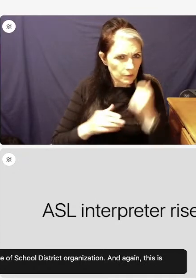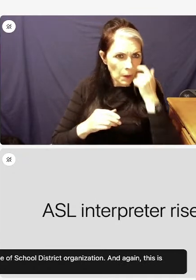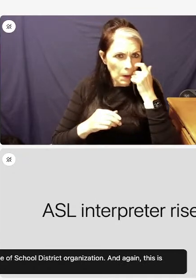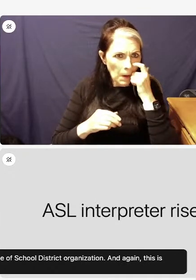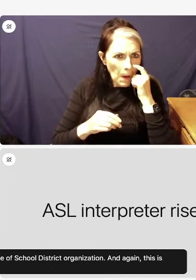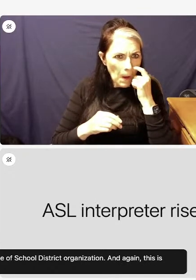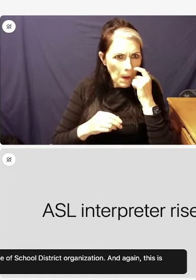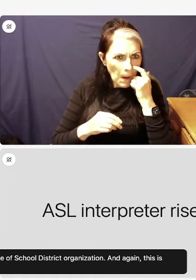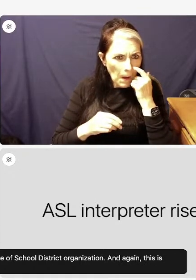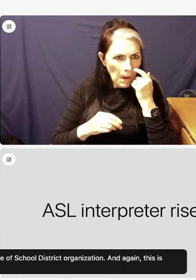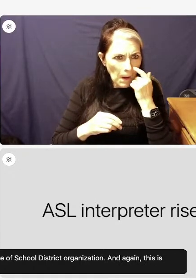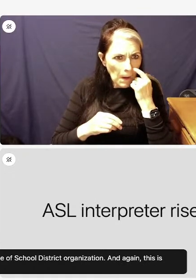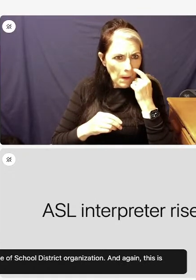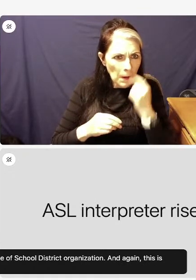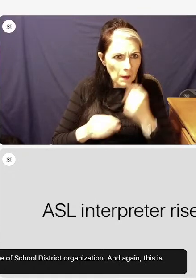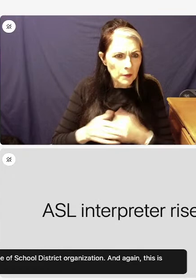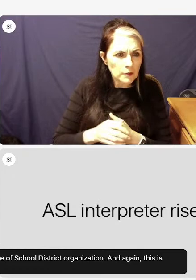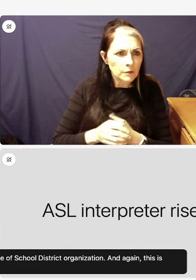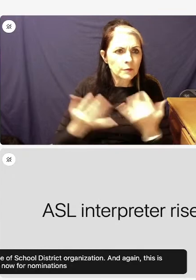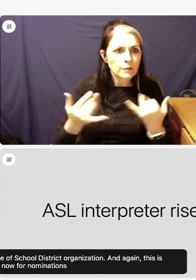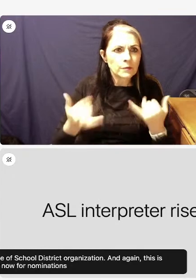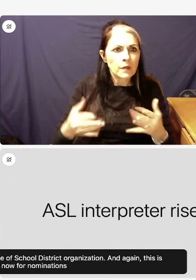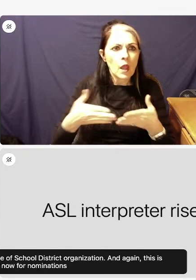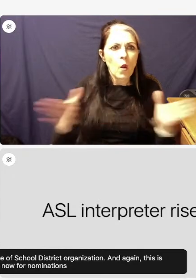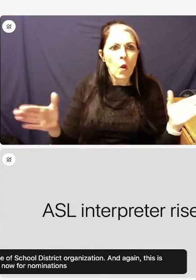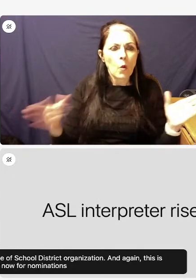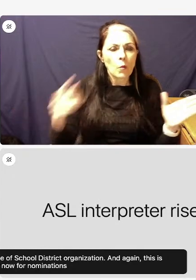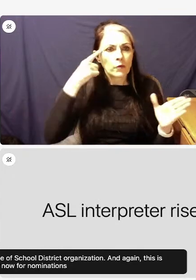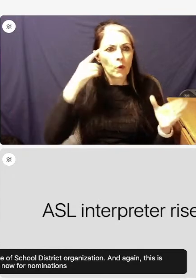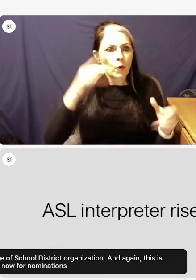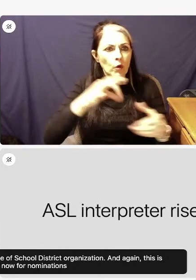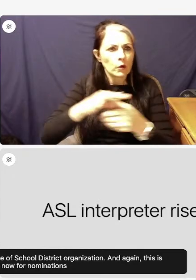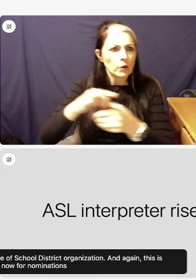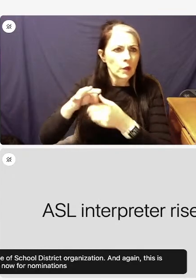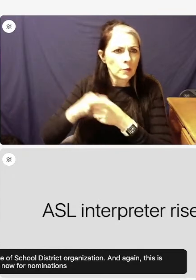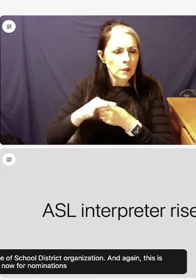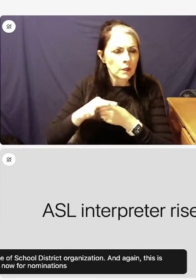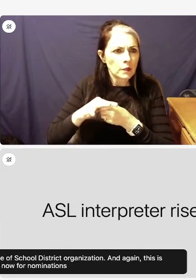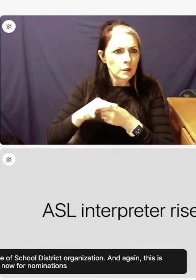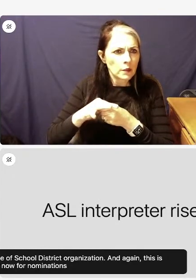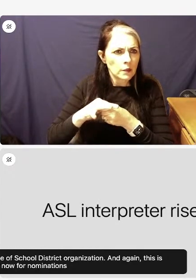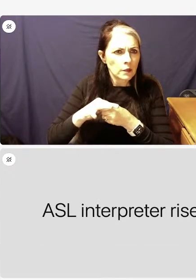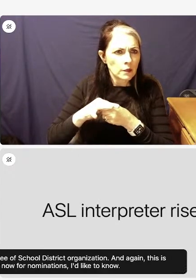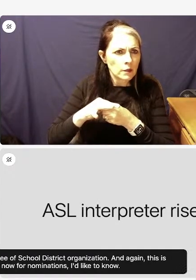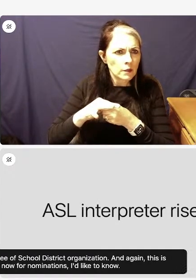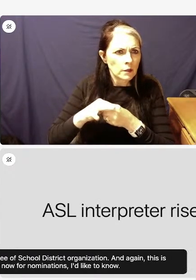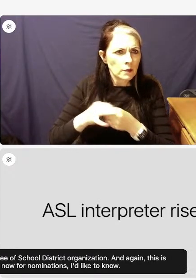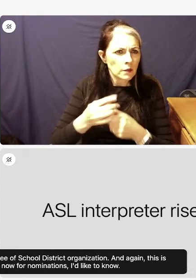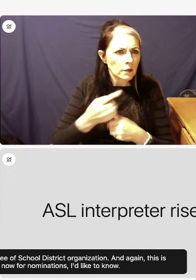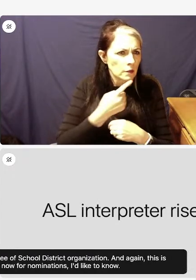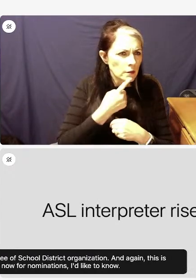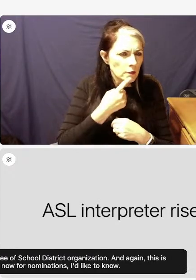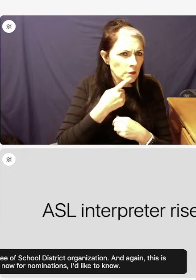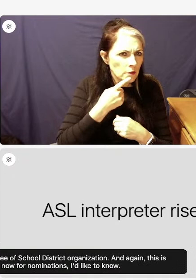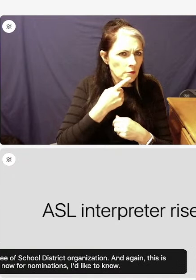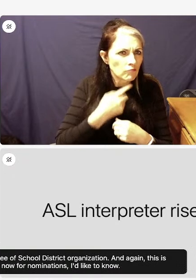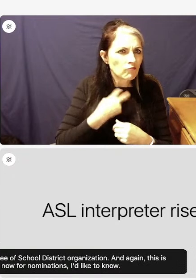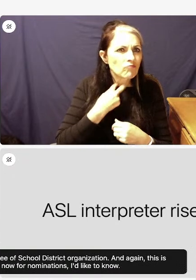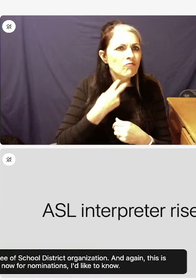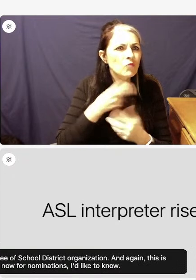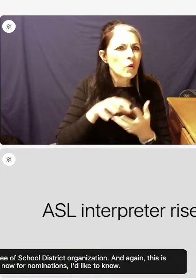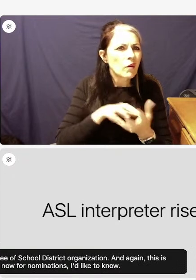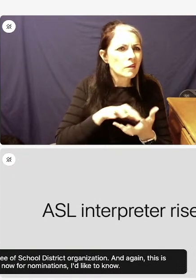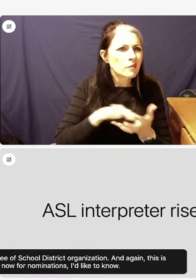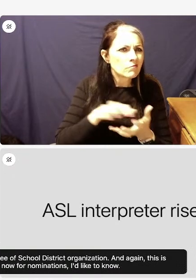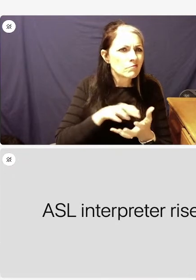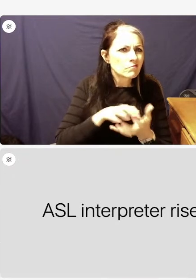will open the floor now for nominations i'd like to nominate story queen again okay